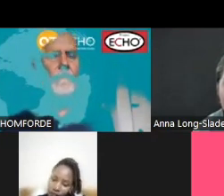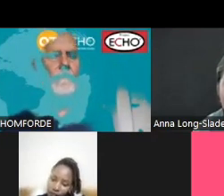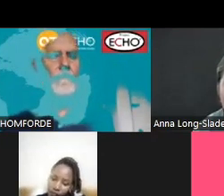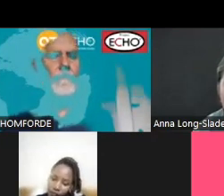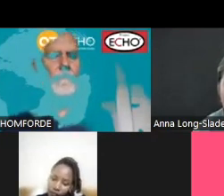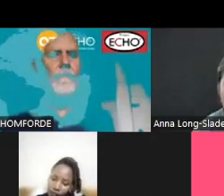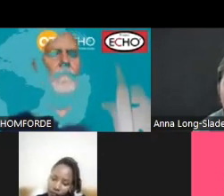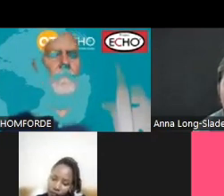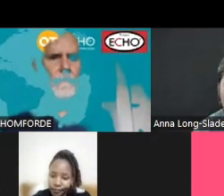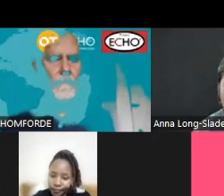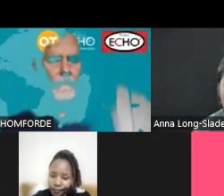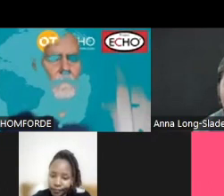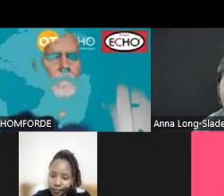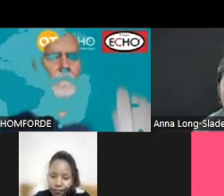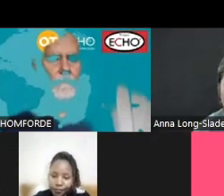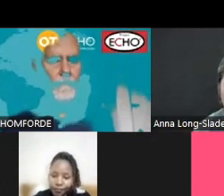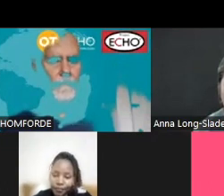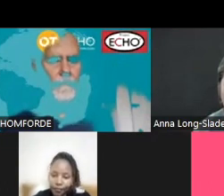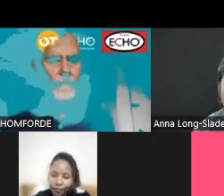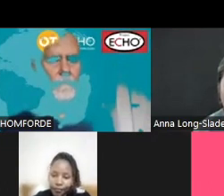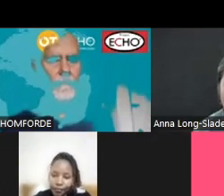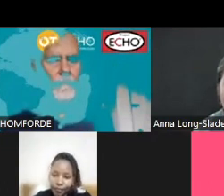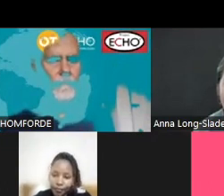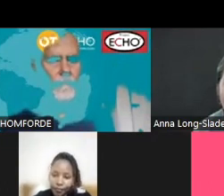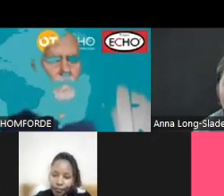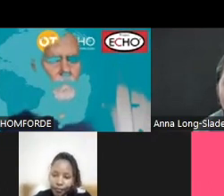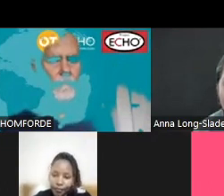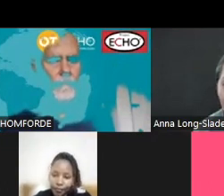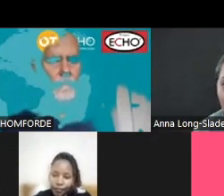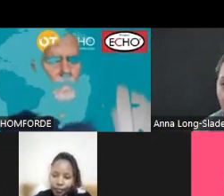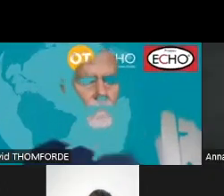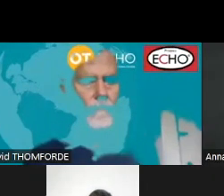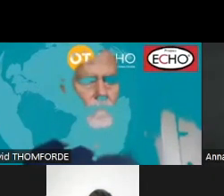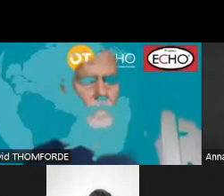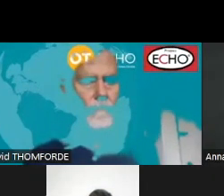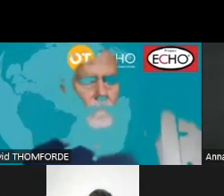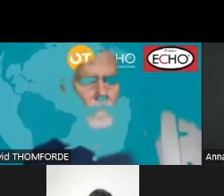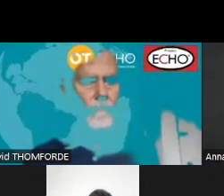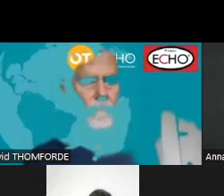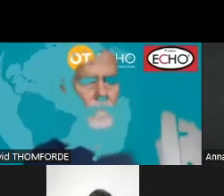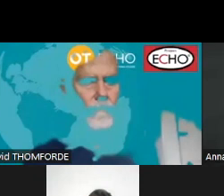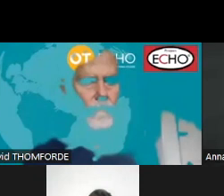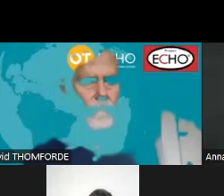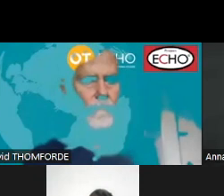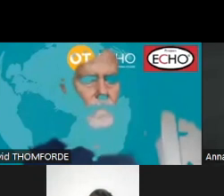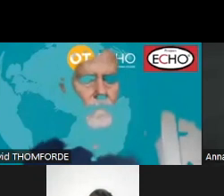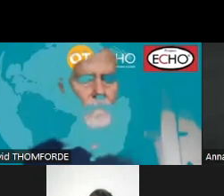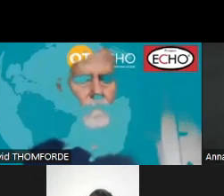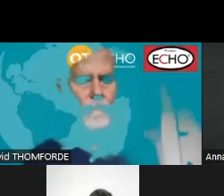very successful intervention. Is it too hard to share the slide with all the, I don't think I saved the